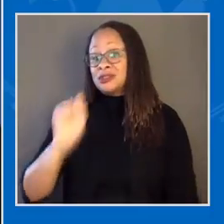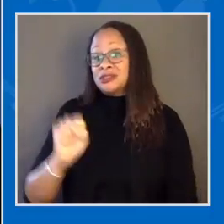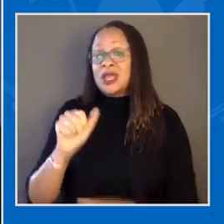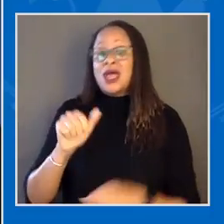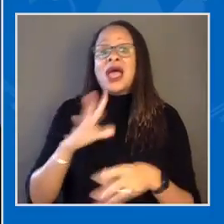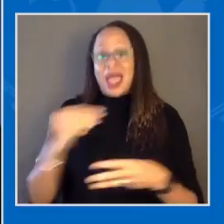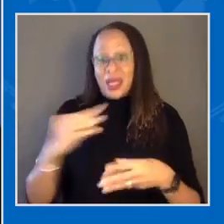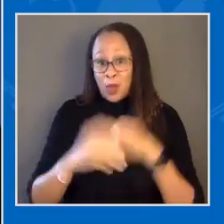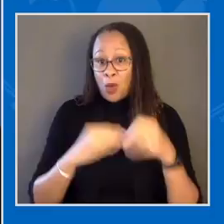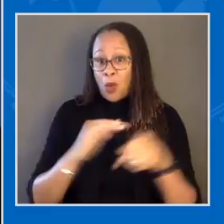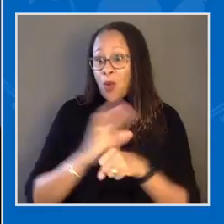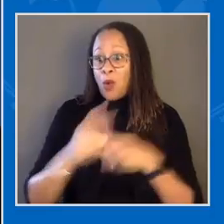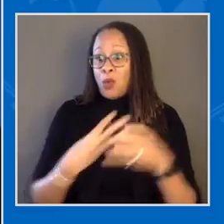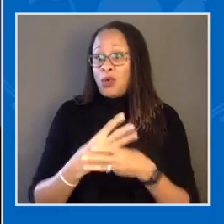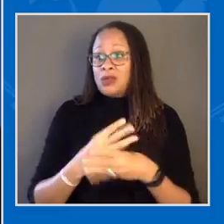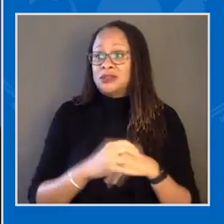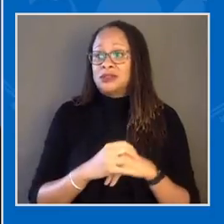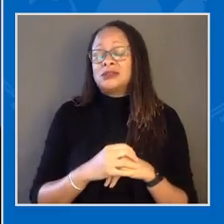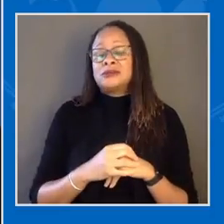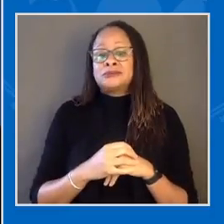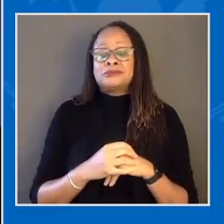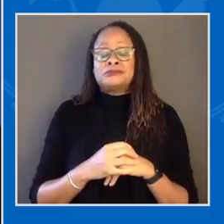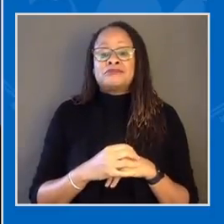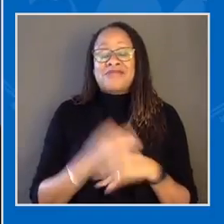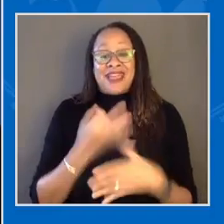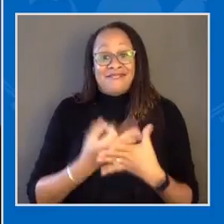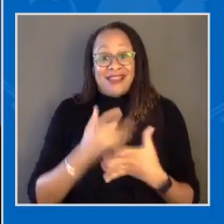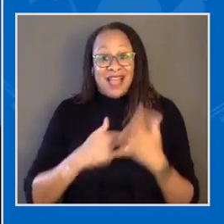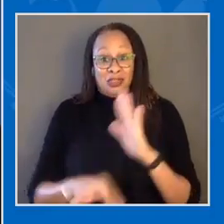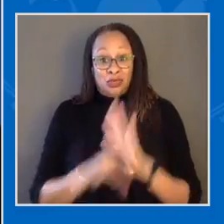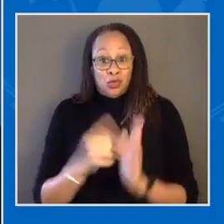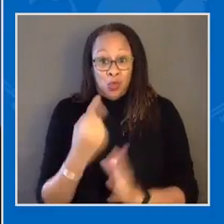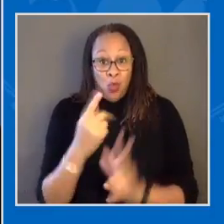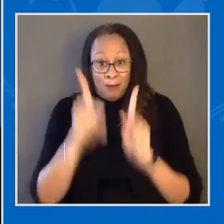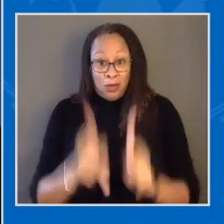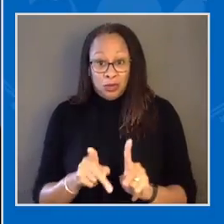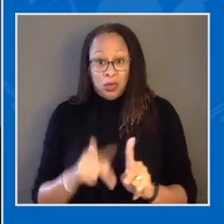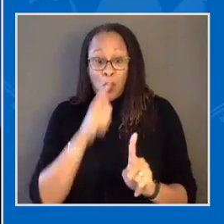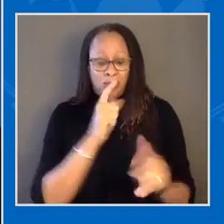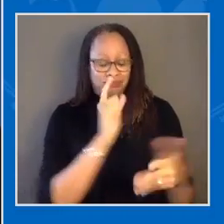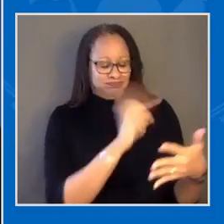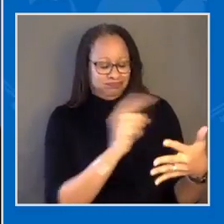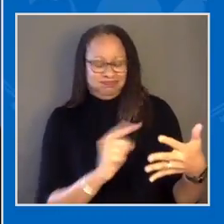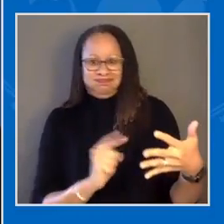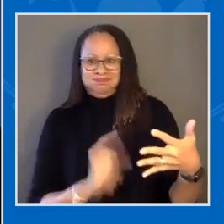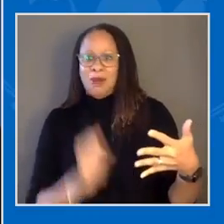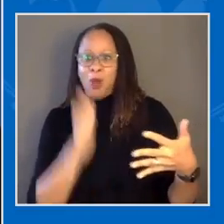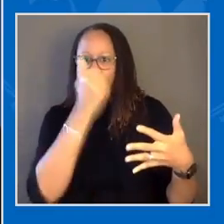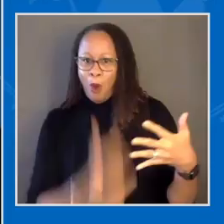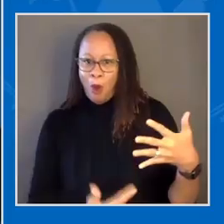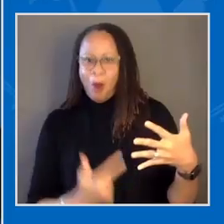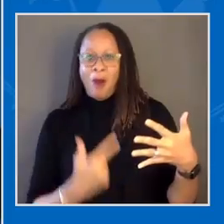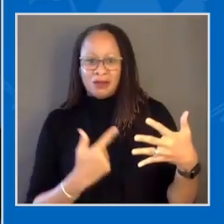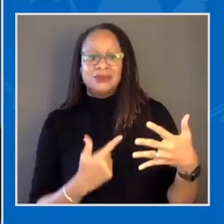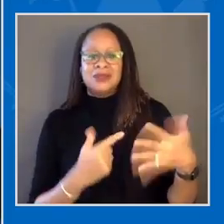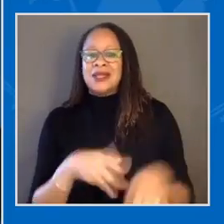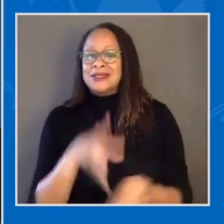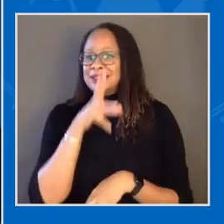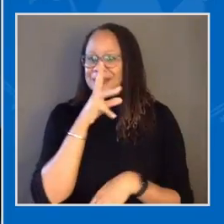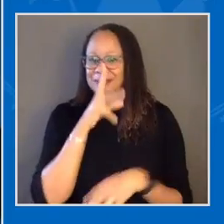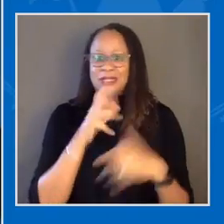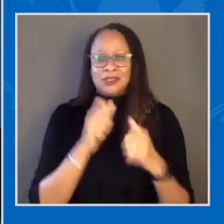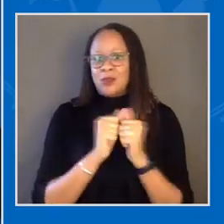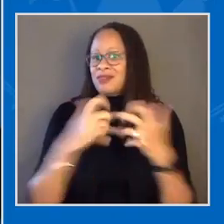world. The fact that I picked the one person who is all of these things speaks